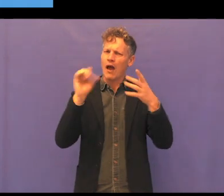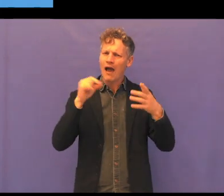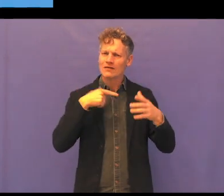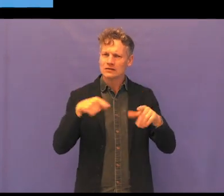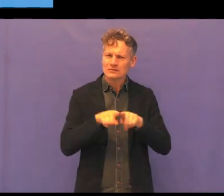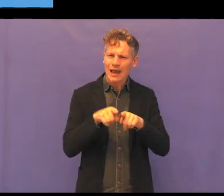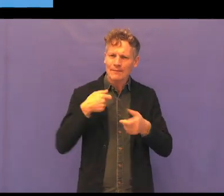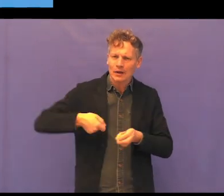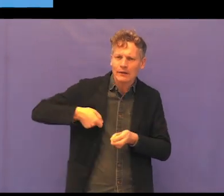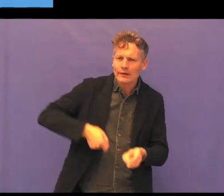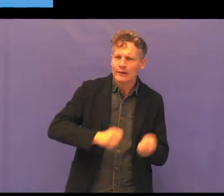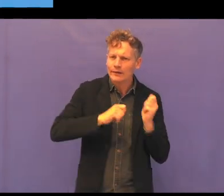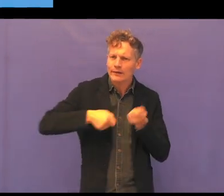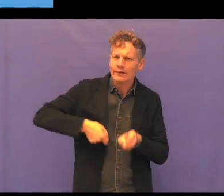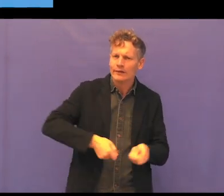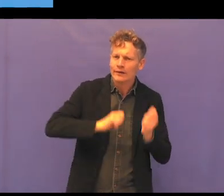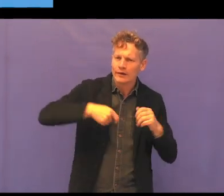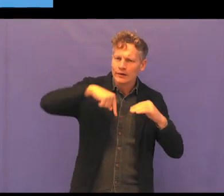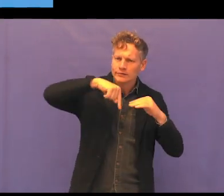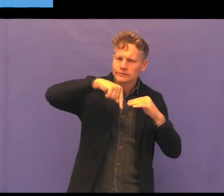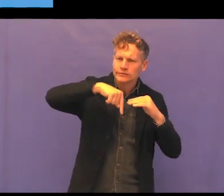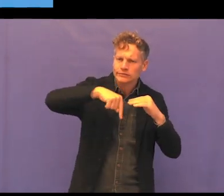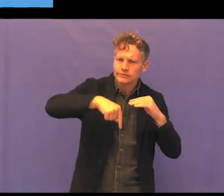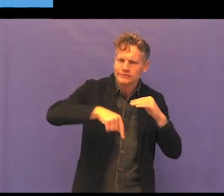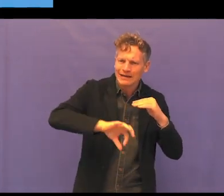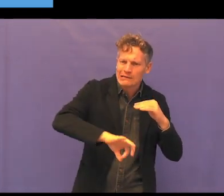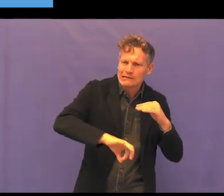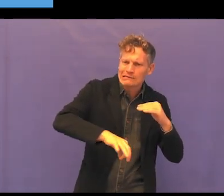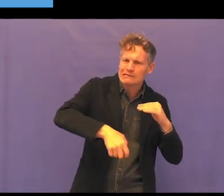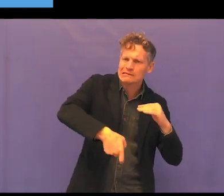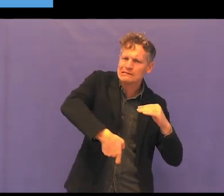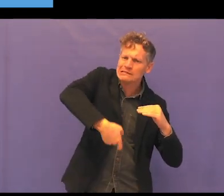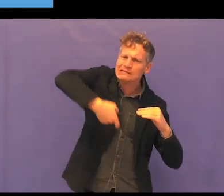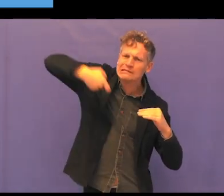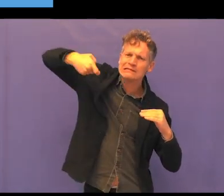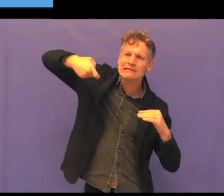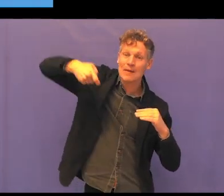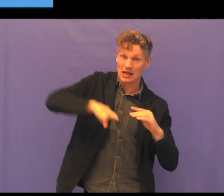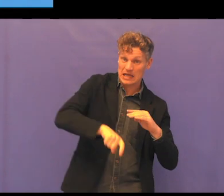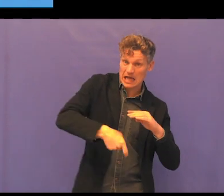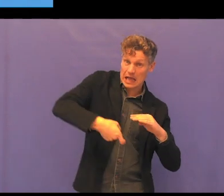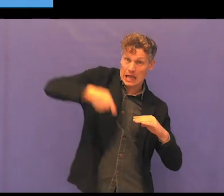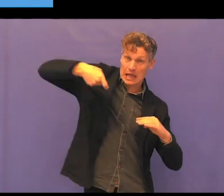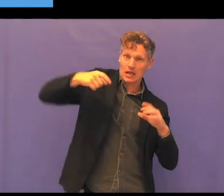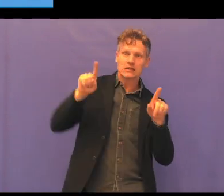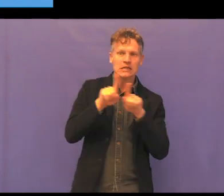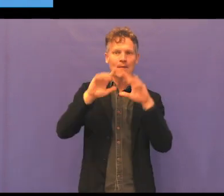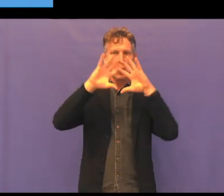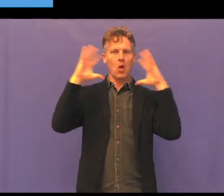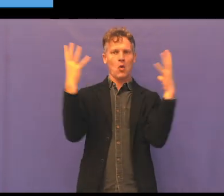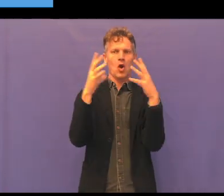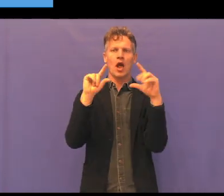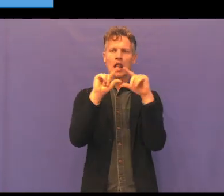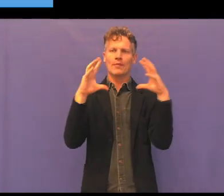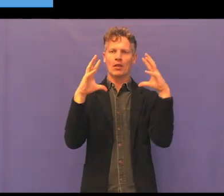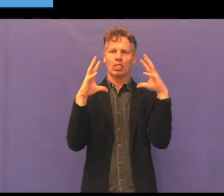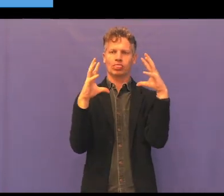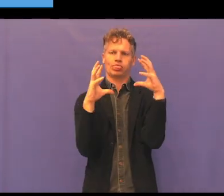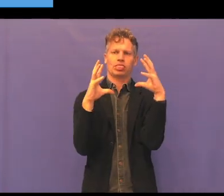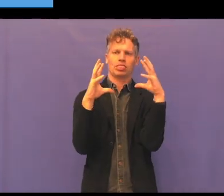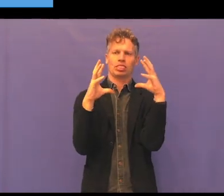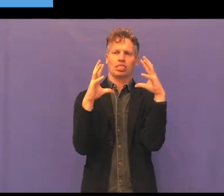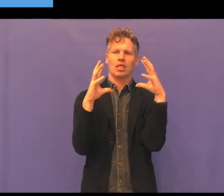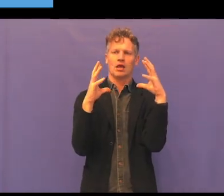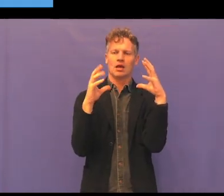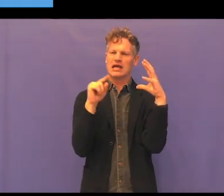to think about extractivism, for example, in the translation industry, in translation itself, where translations that are